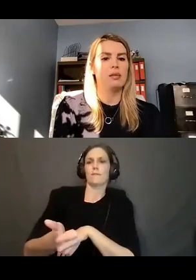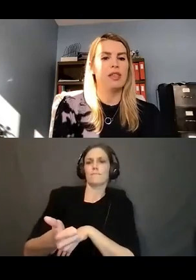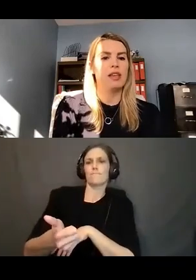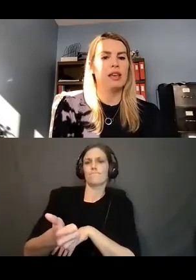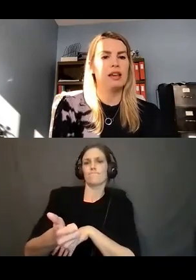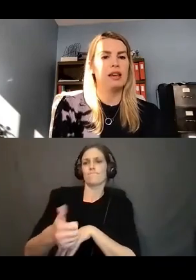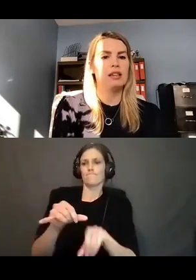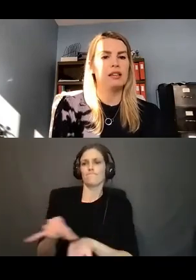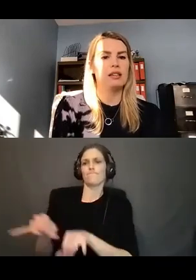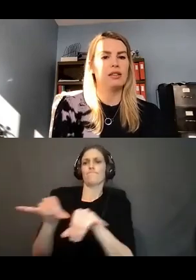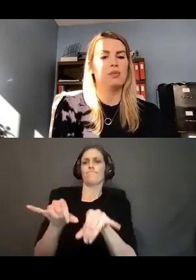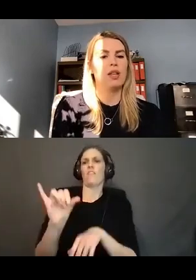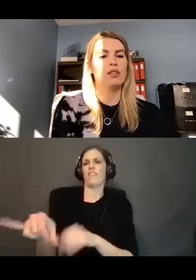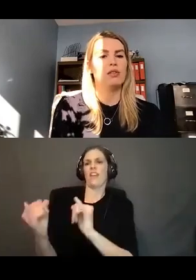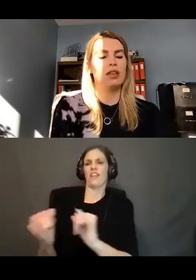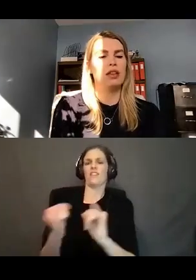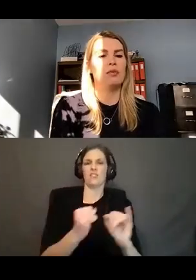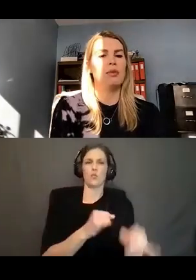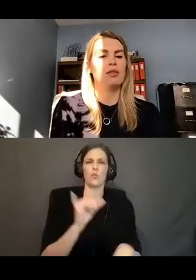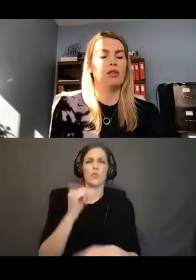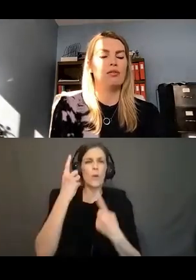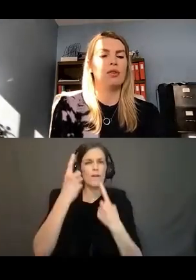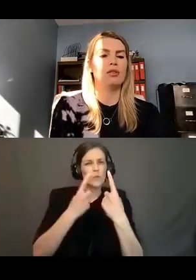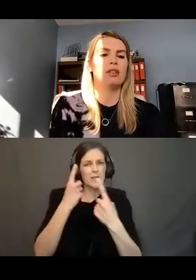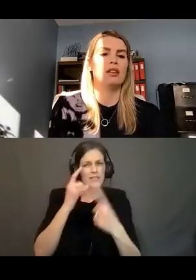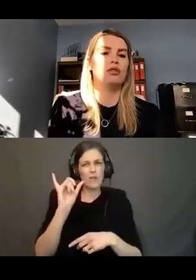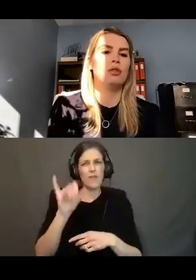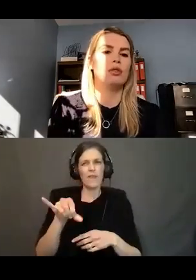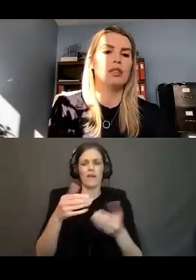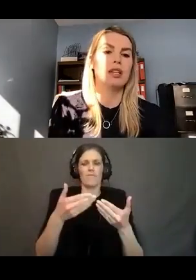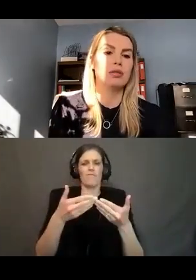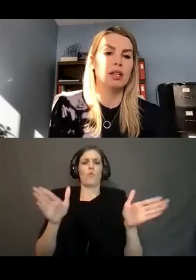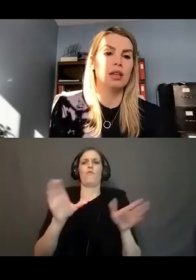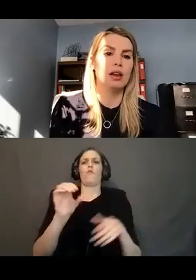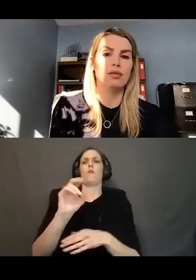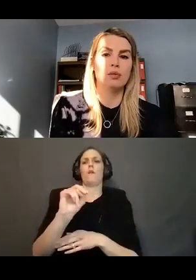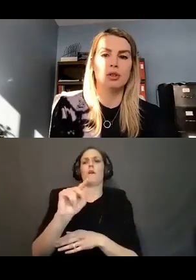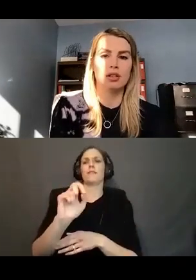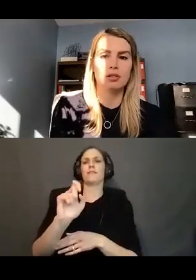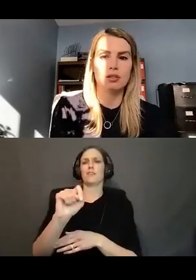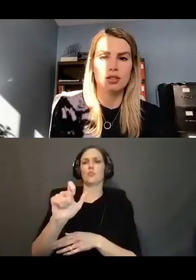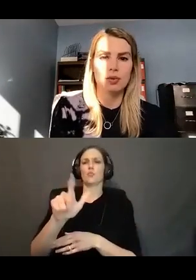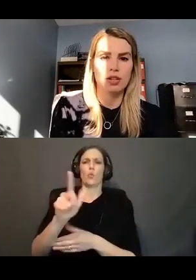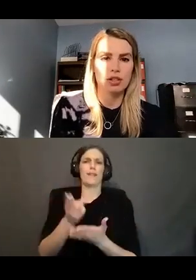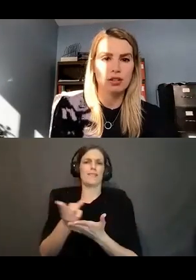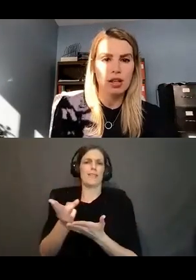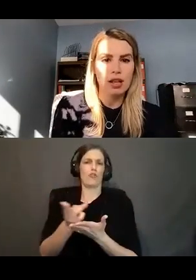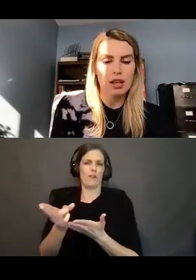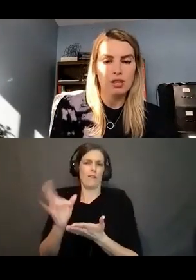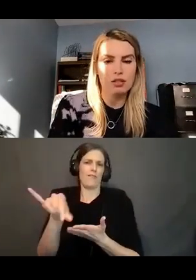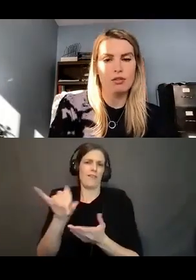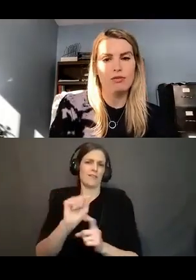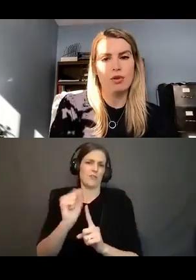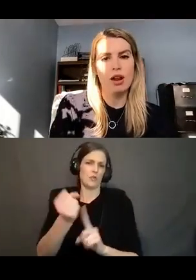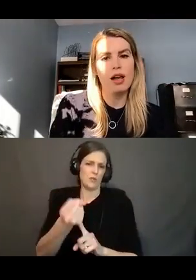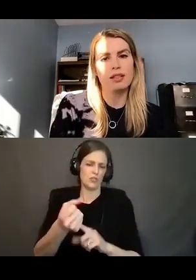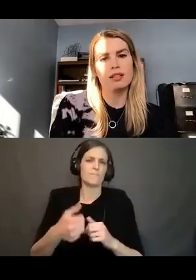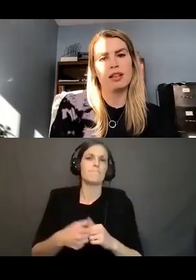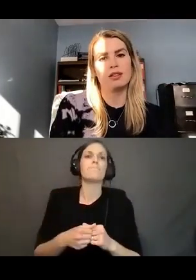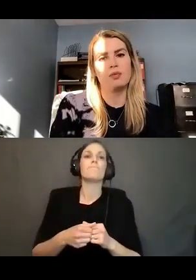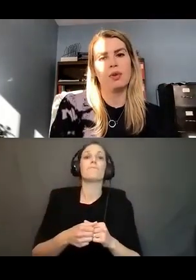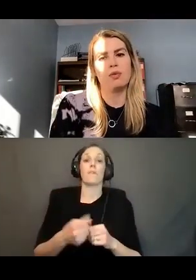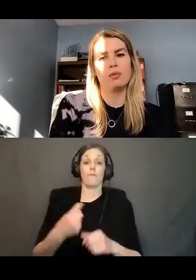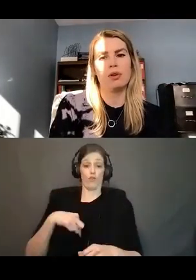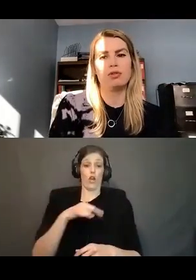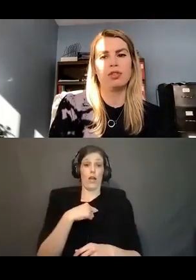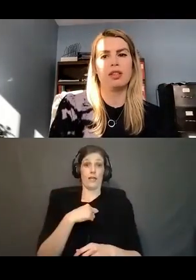is something that is considered when you're thinking about the overall contextual integrity of a particular situation. And so for us,